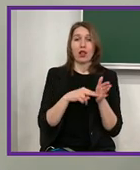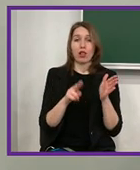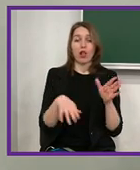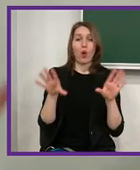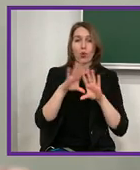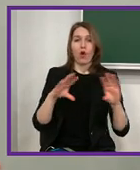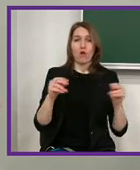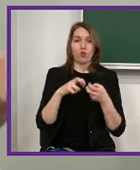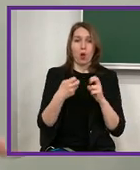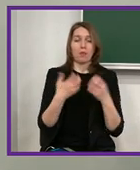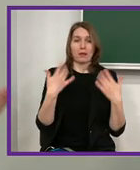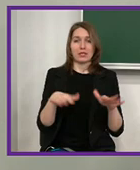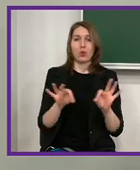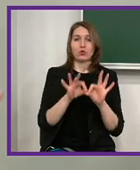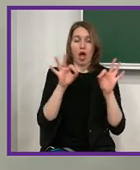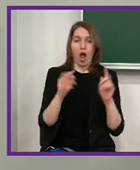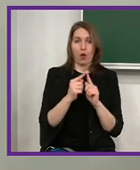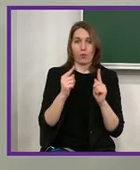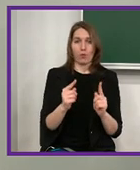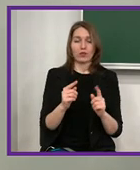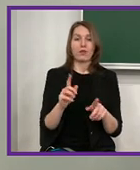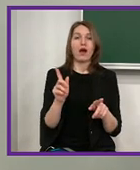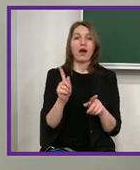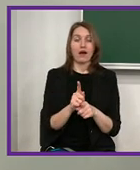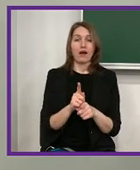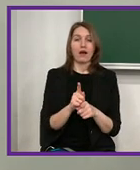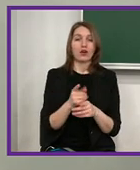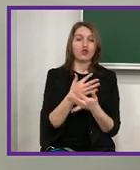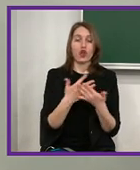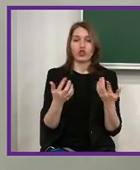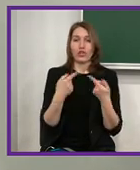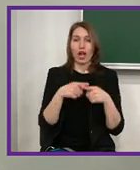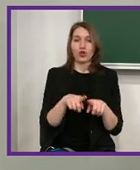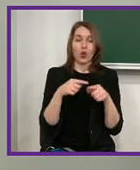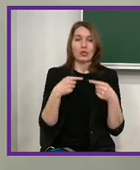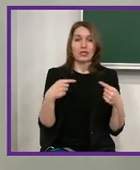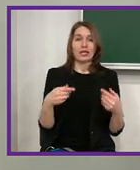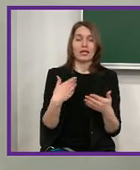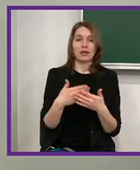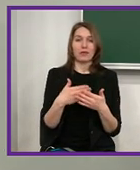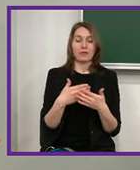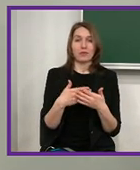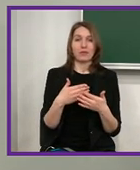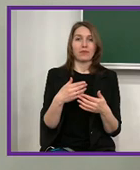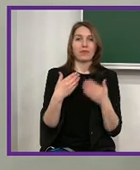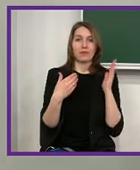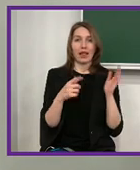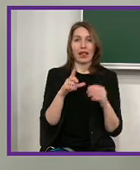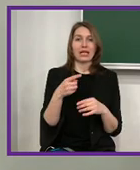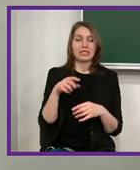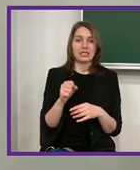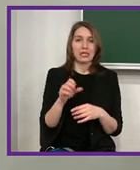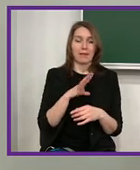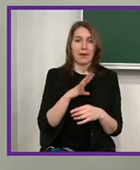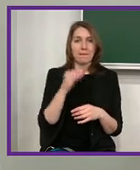like Lisa mentioned EcoVadis, which is a kind of service provider which can be used here. There's also web or phone-based worker voice